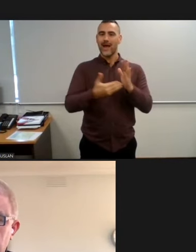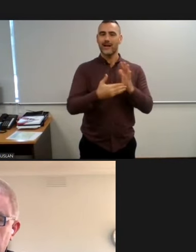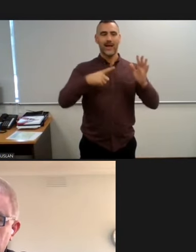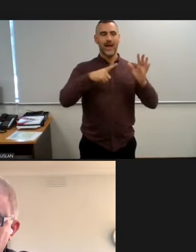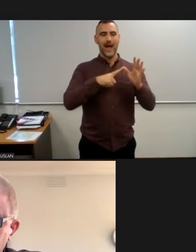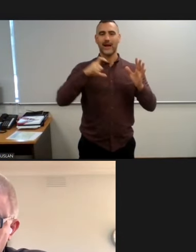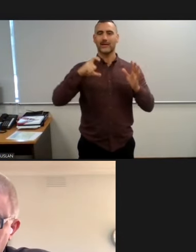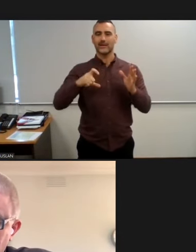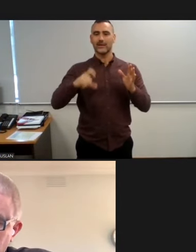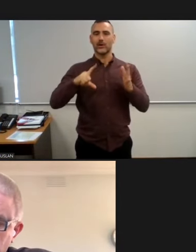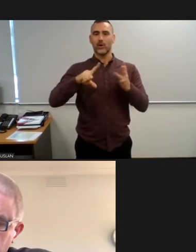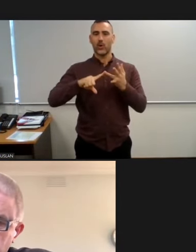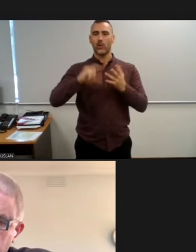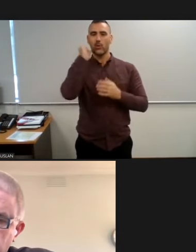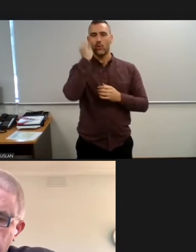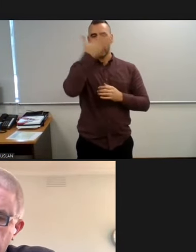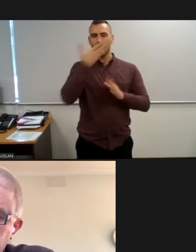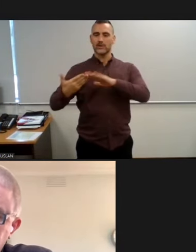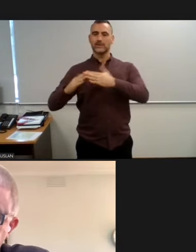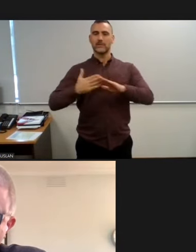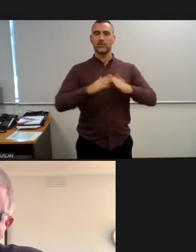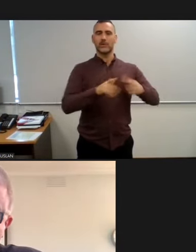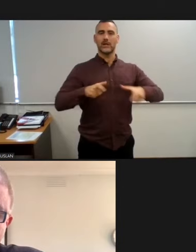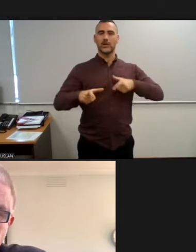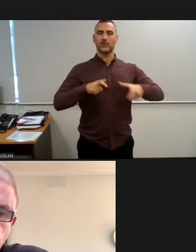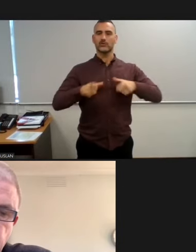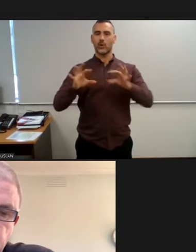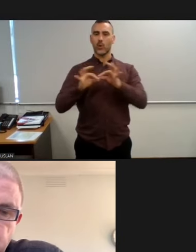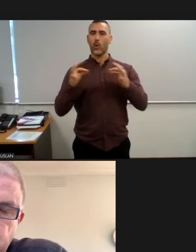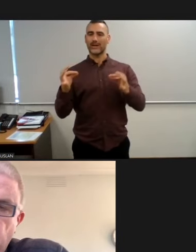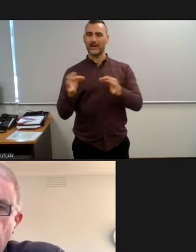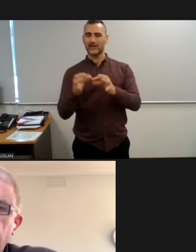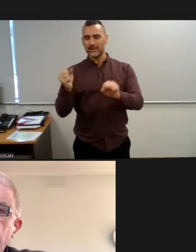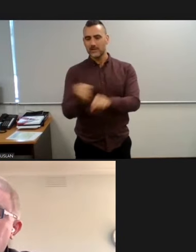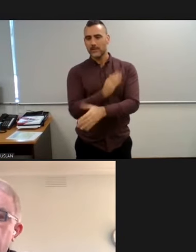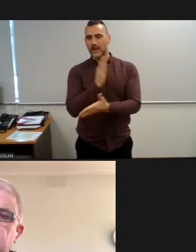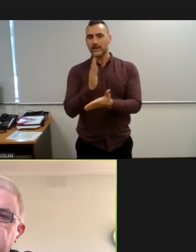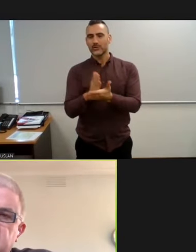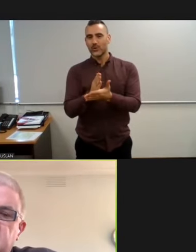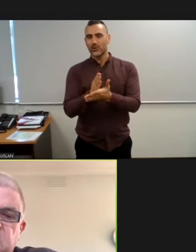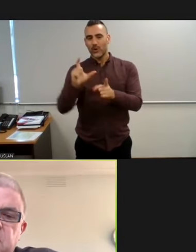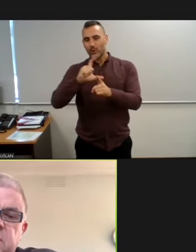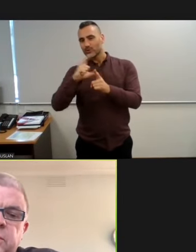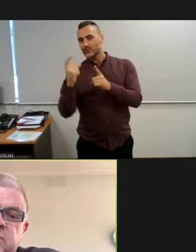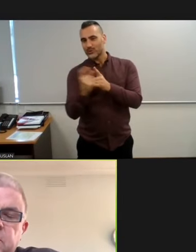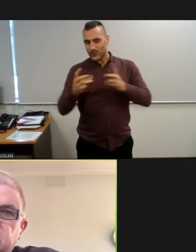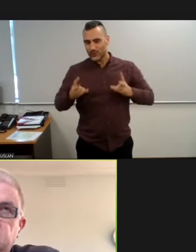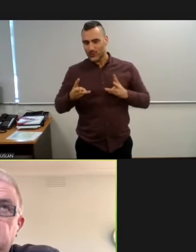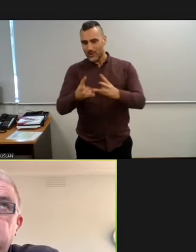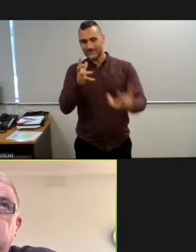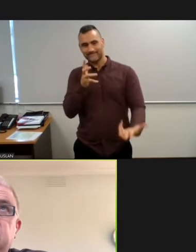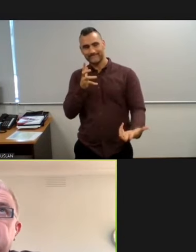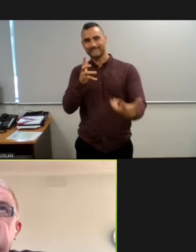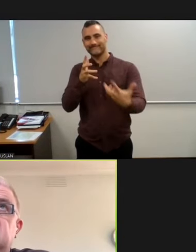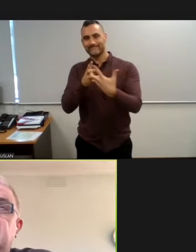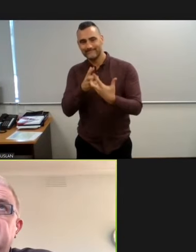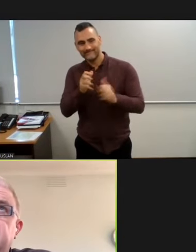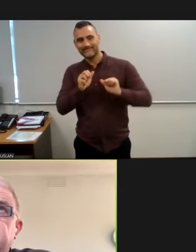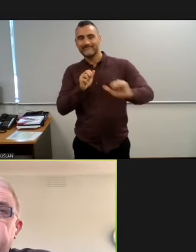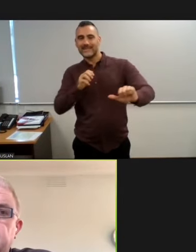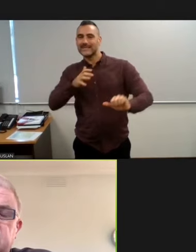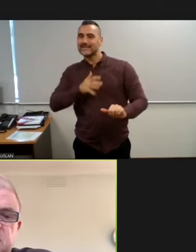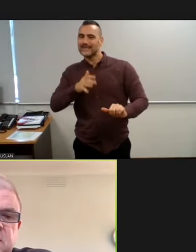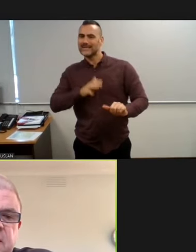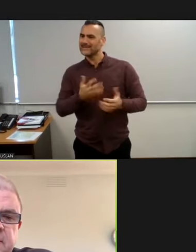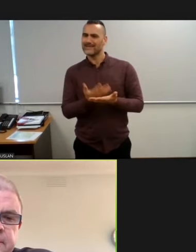controlled organisations, in a way that's culturally safe and appropriate? Yeah, such a great question, because right from the start